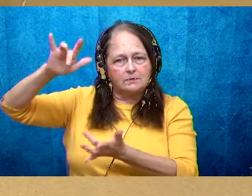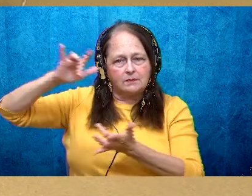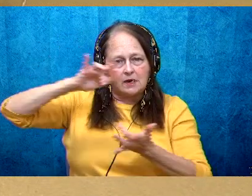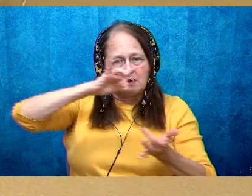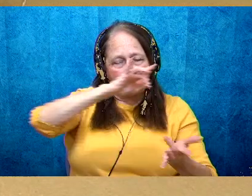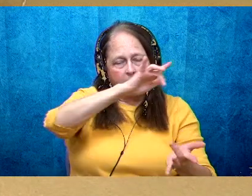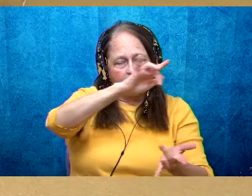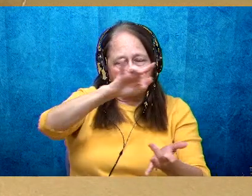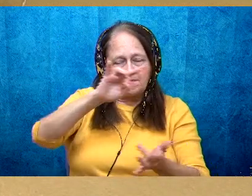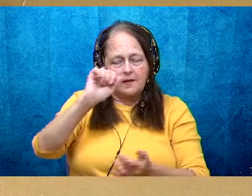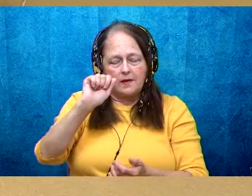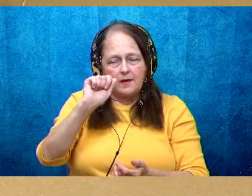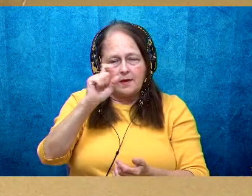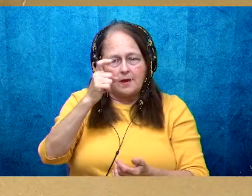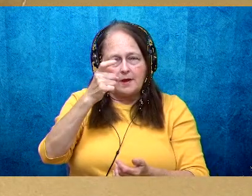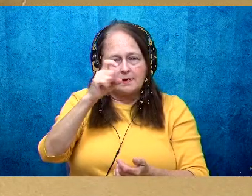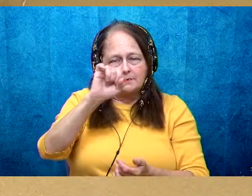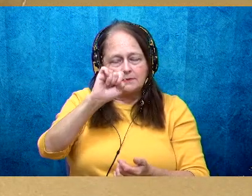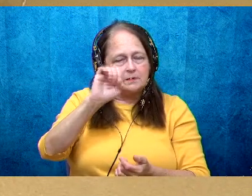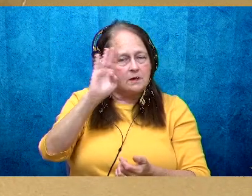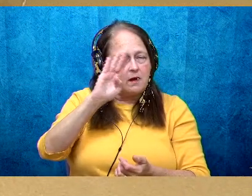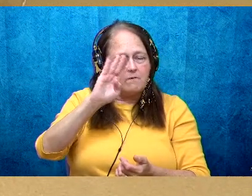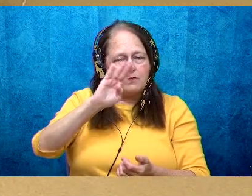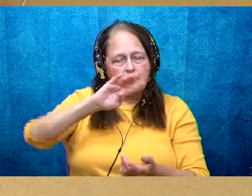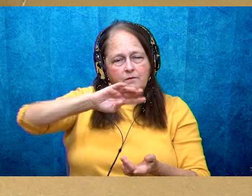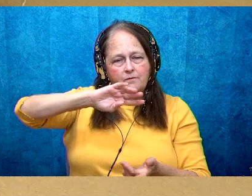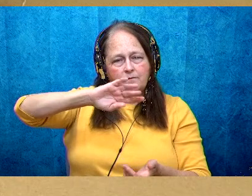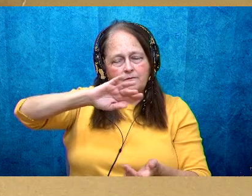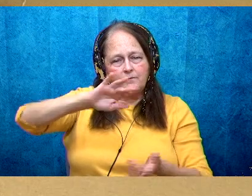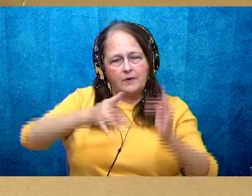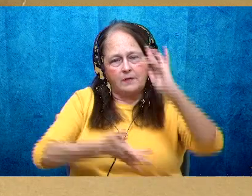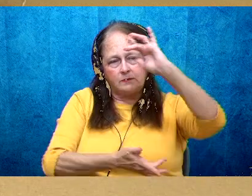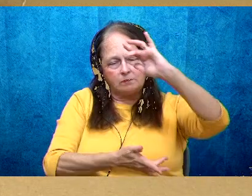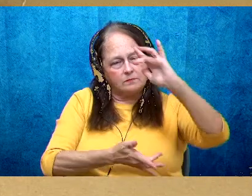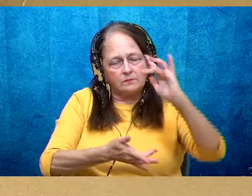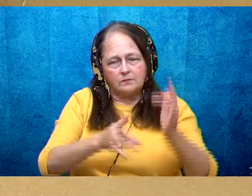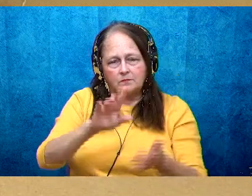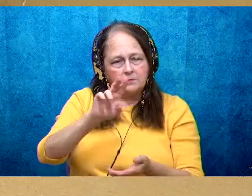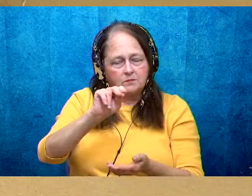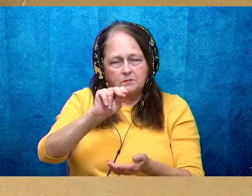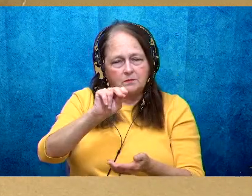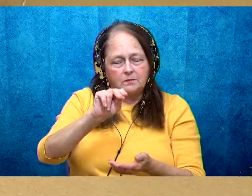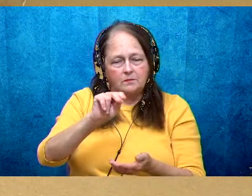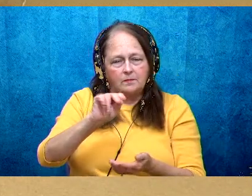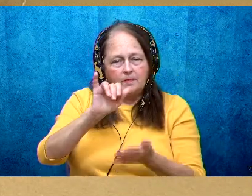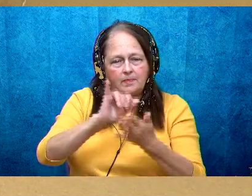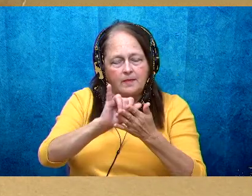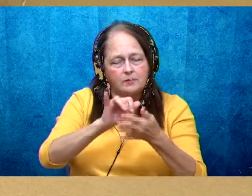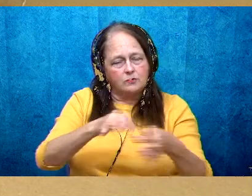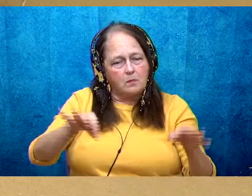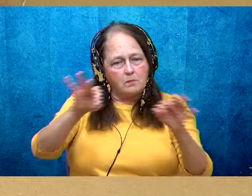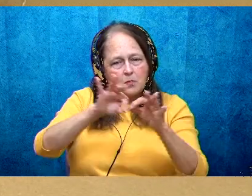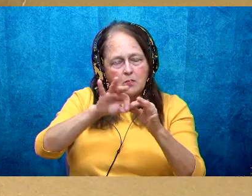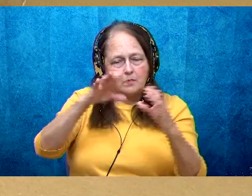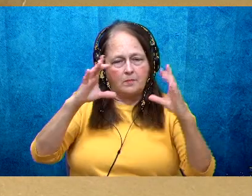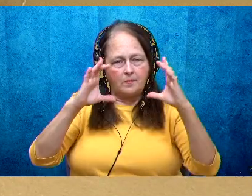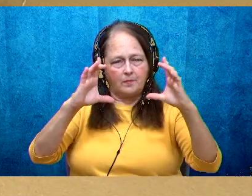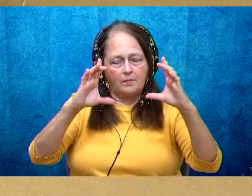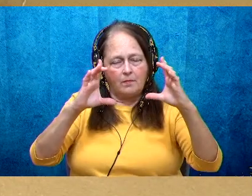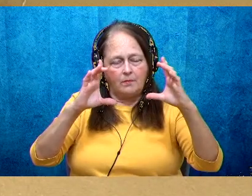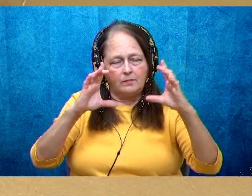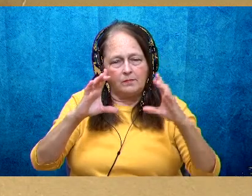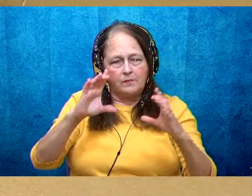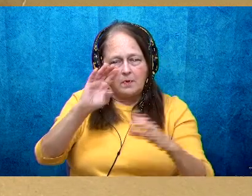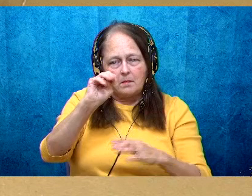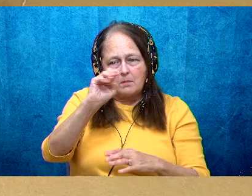The axis never flips. That's going to stay stationary. That is a key piece in our model. Remember when we talked